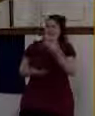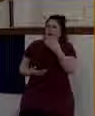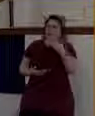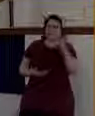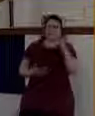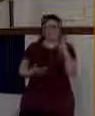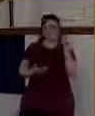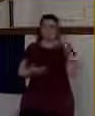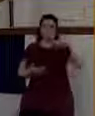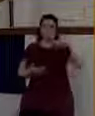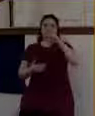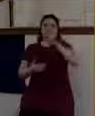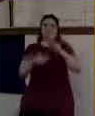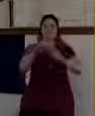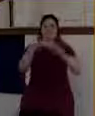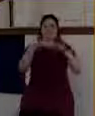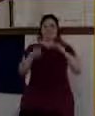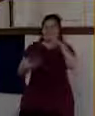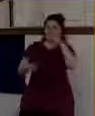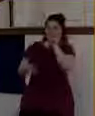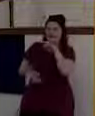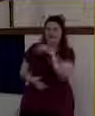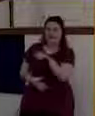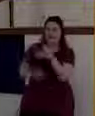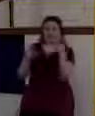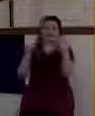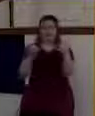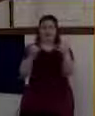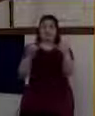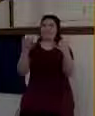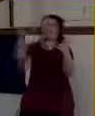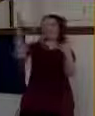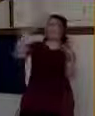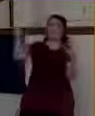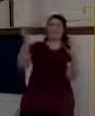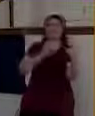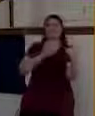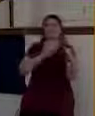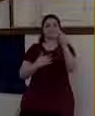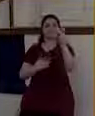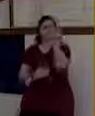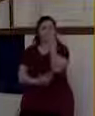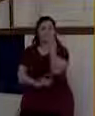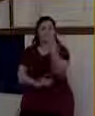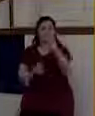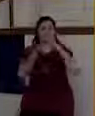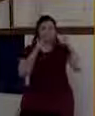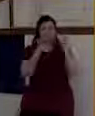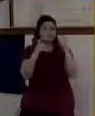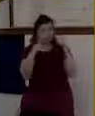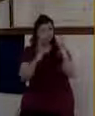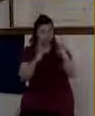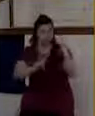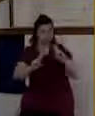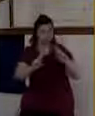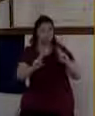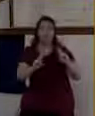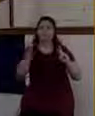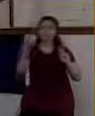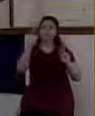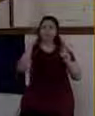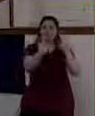him? Well, we need to remember that the word of God comes through sinful men. There are no sinless men. There are